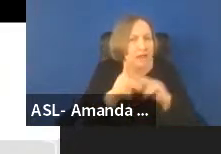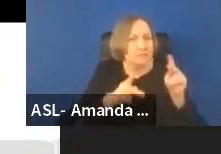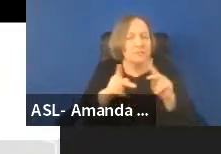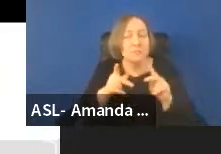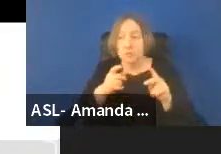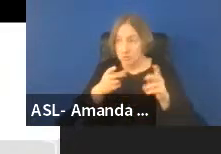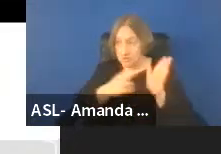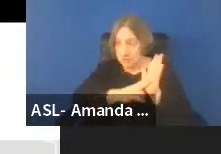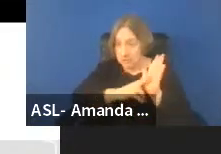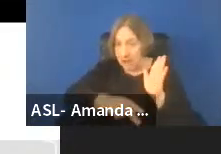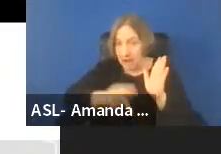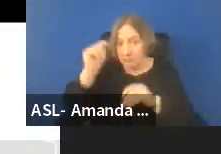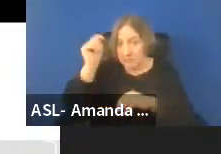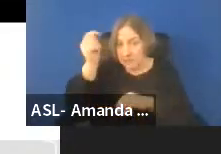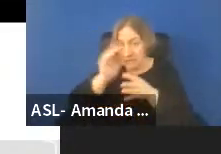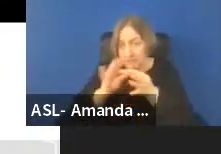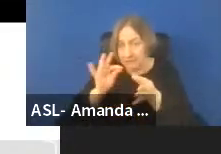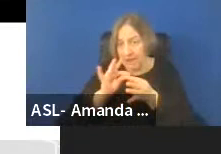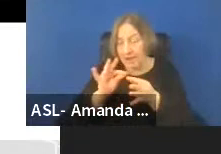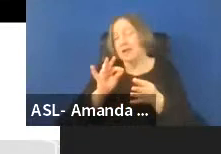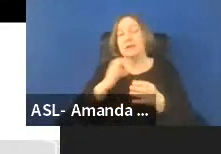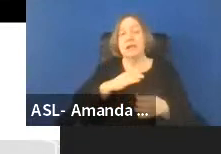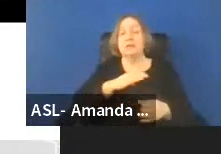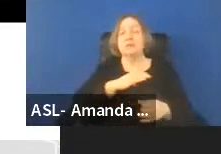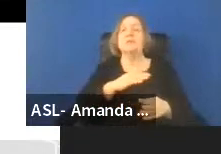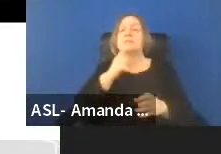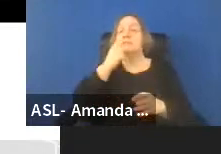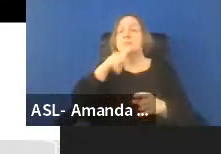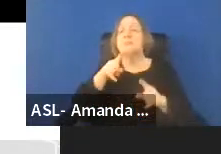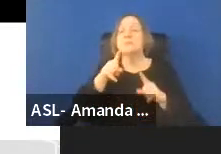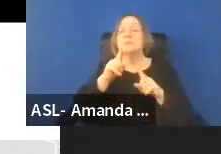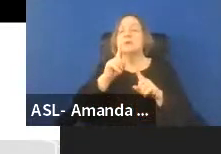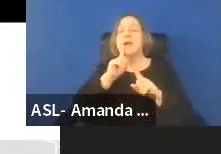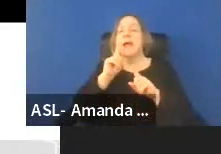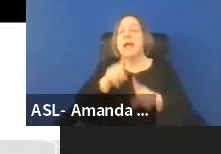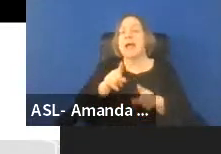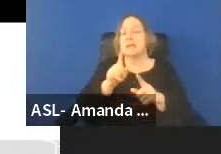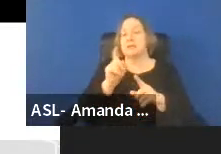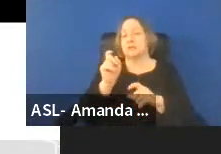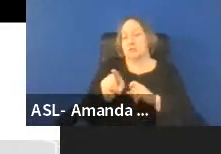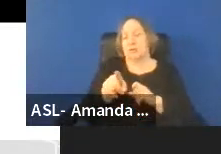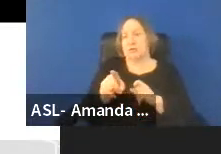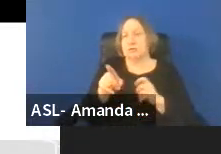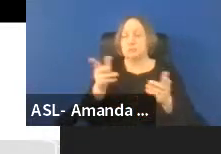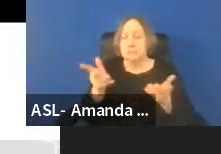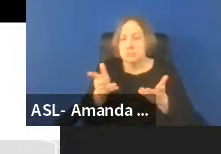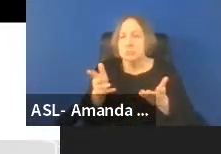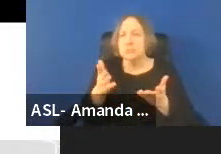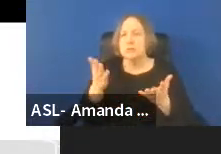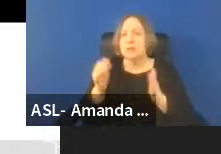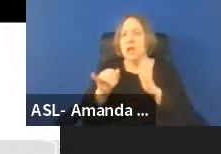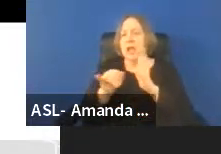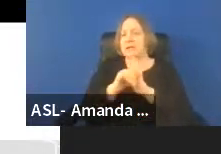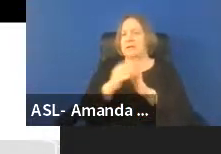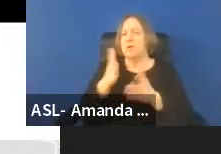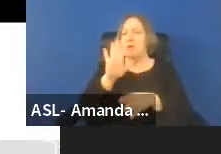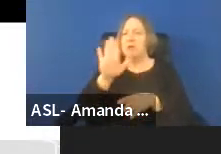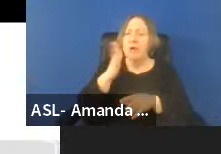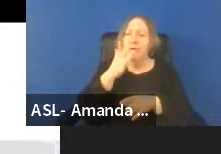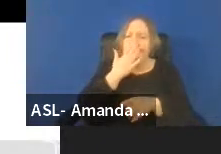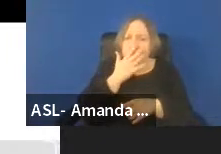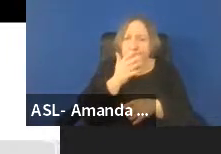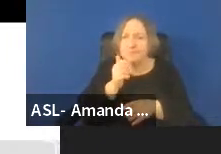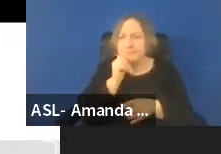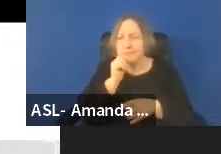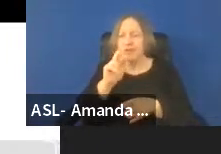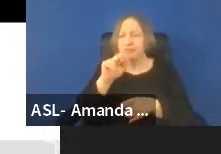up to testify at council to answer an optional question that asks them to identify their race and